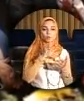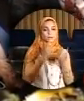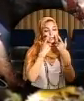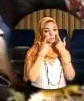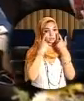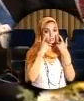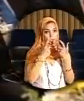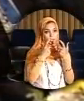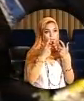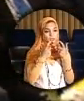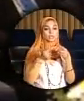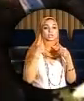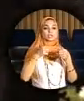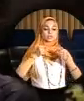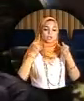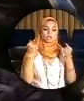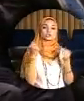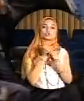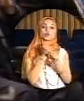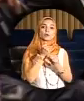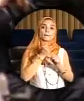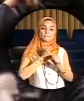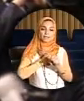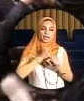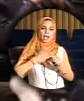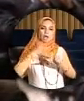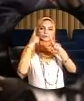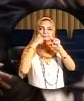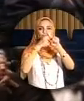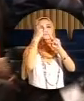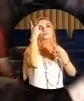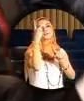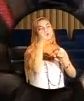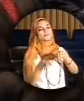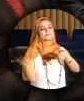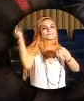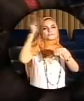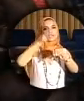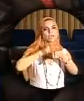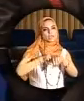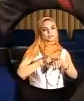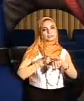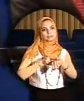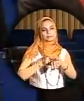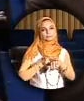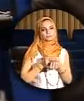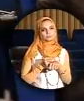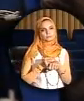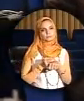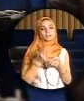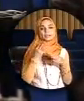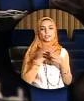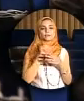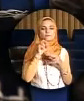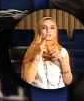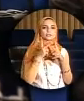ahead. Across the region, the majority of disabled persons have become victims of the digital divide